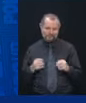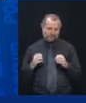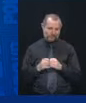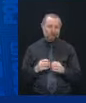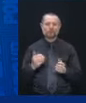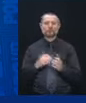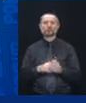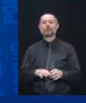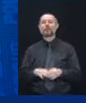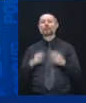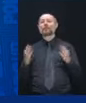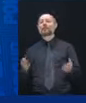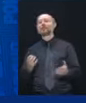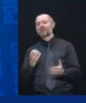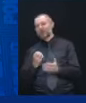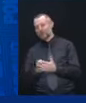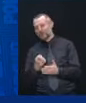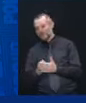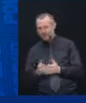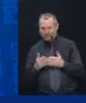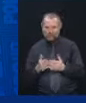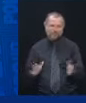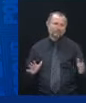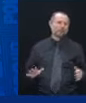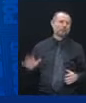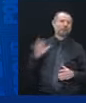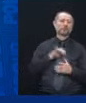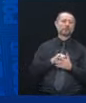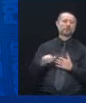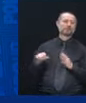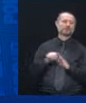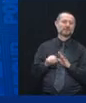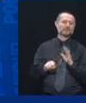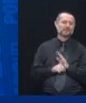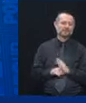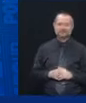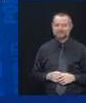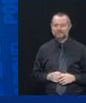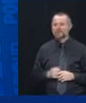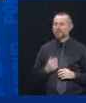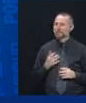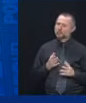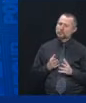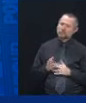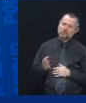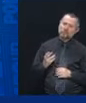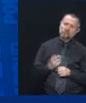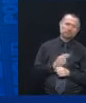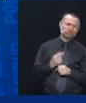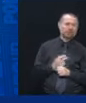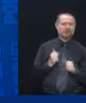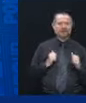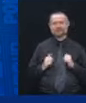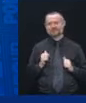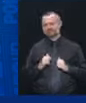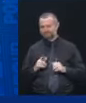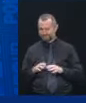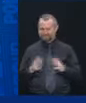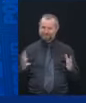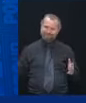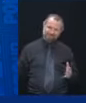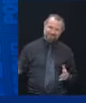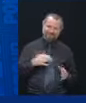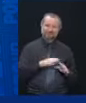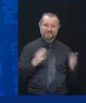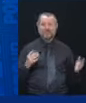the economy overall in the state and reopen it through the arts. So what Tribeca did